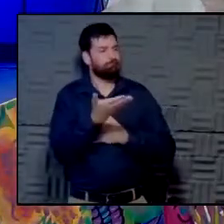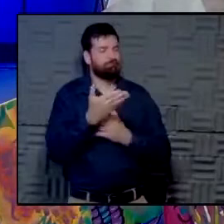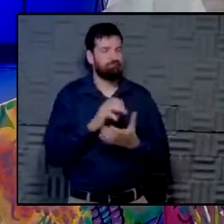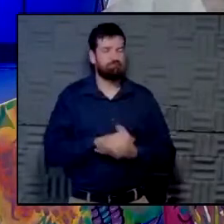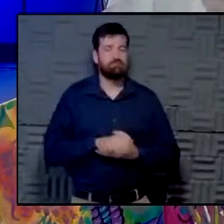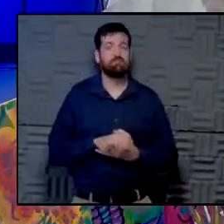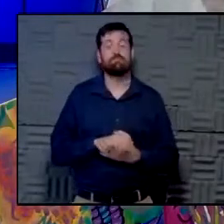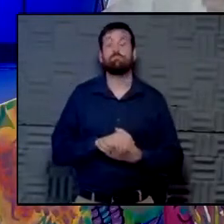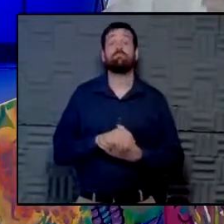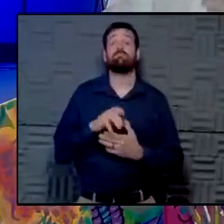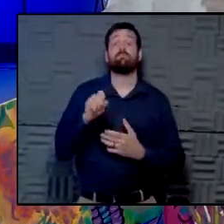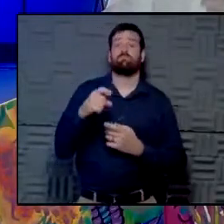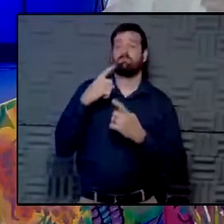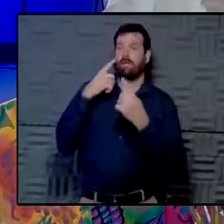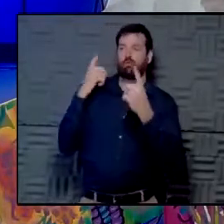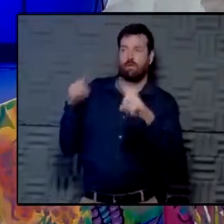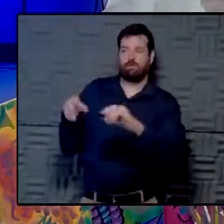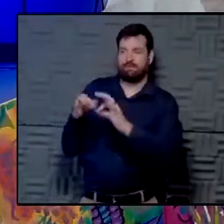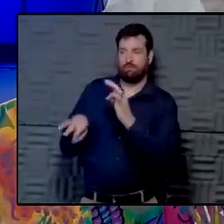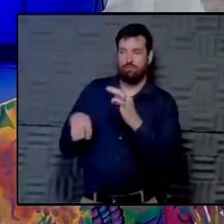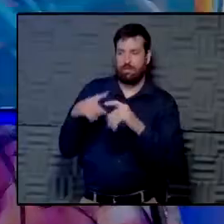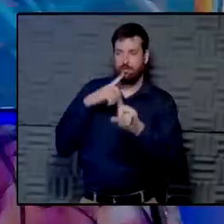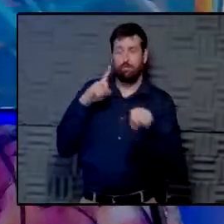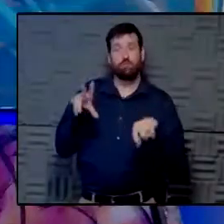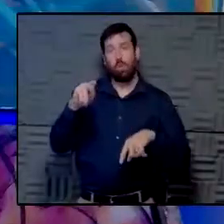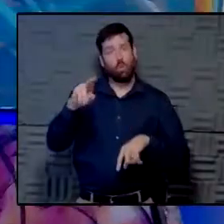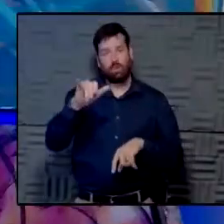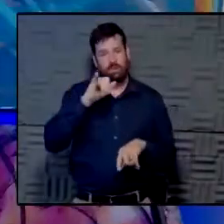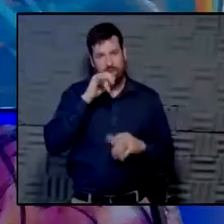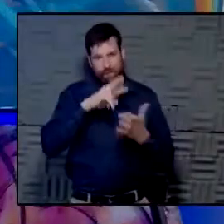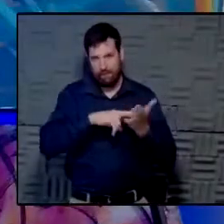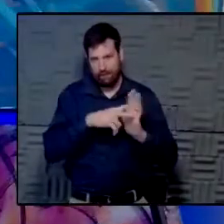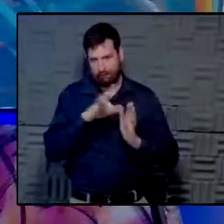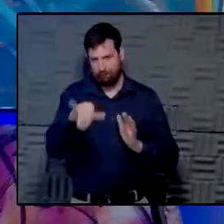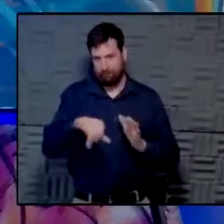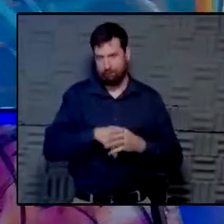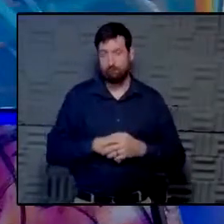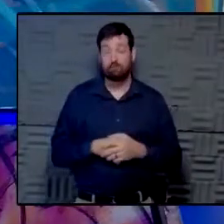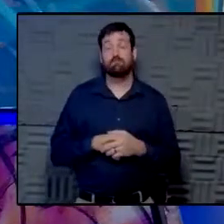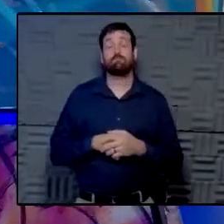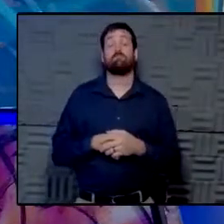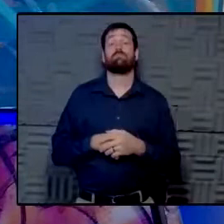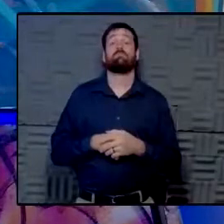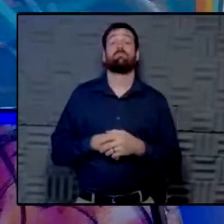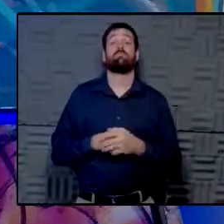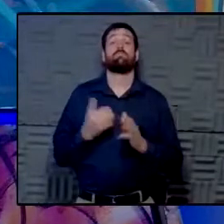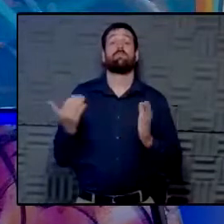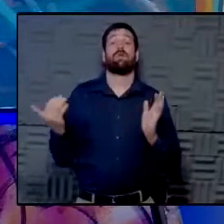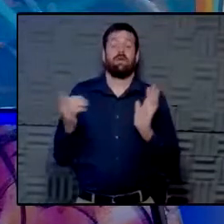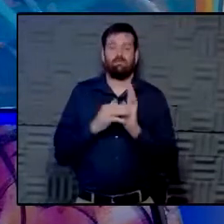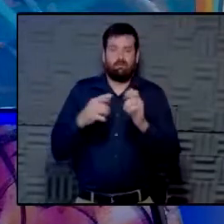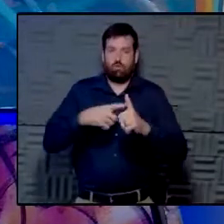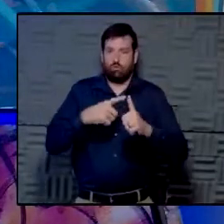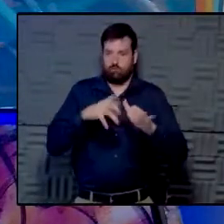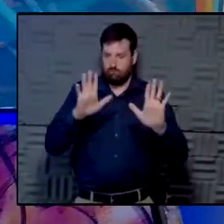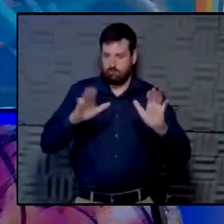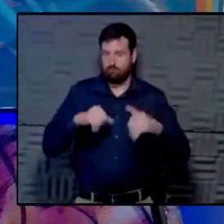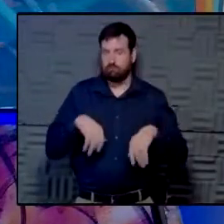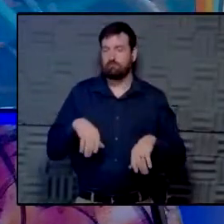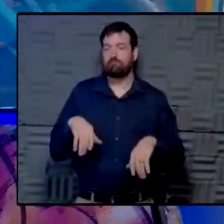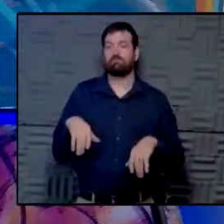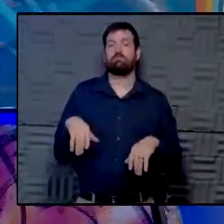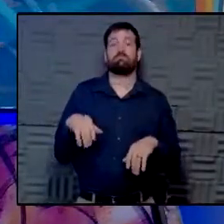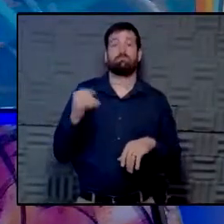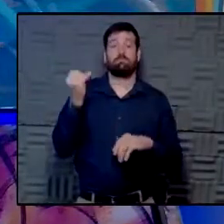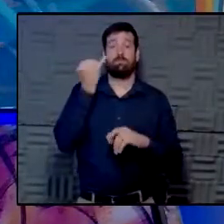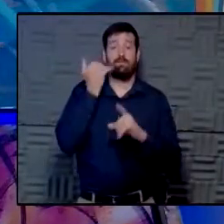there. Yeah, no, I would agree with your simple answer, no. And there is, again, more expert. So first of all, there is guidance that